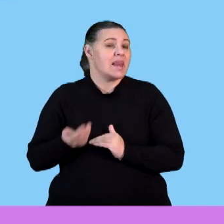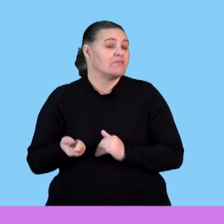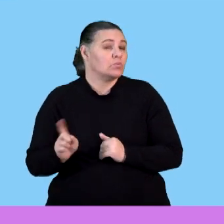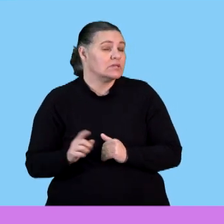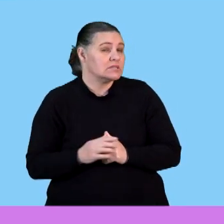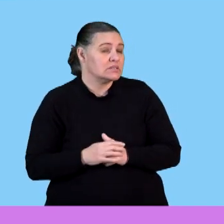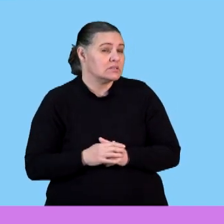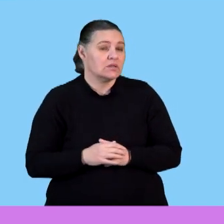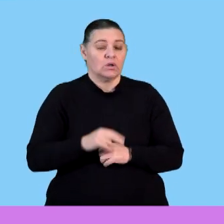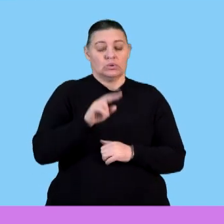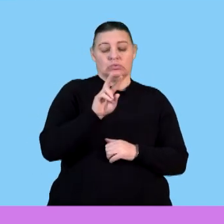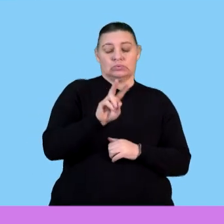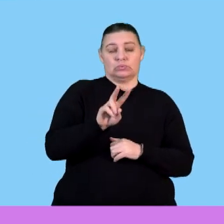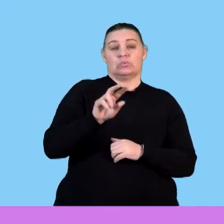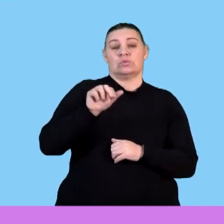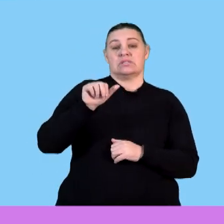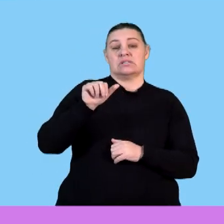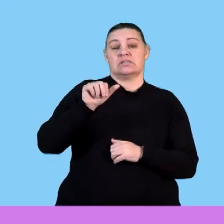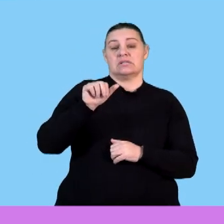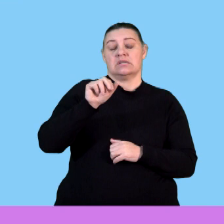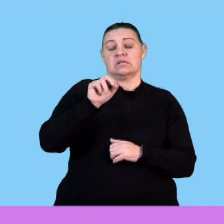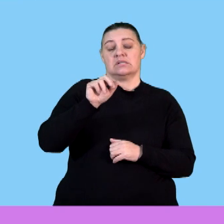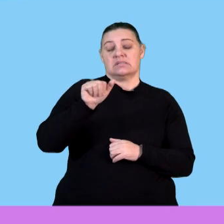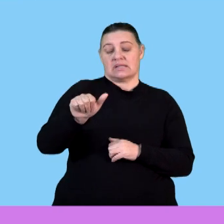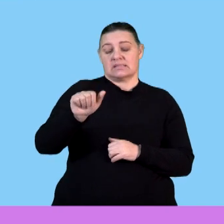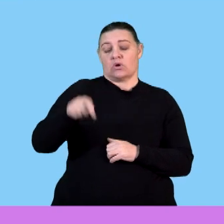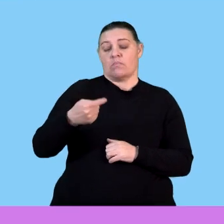1413,9, what are we left with?